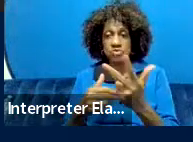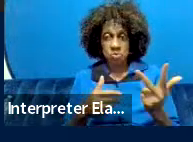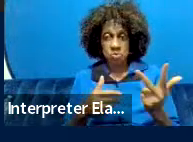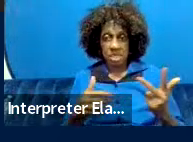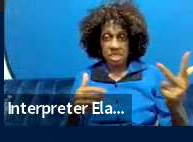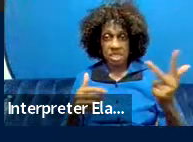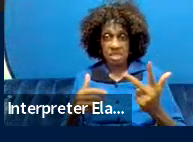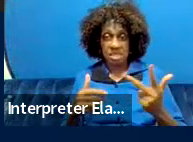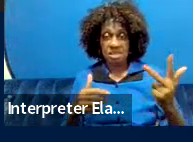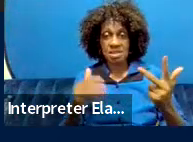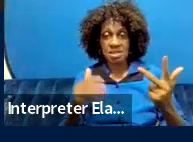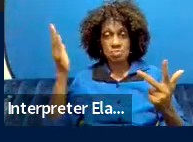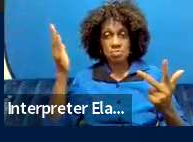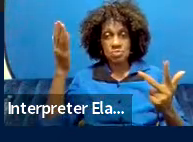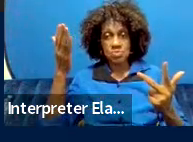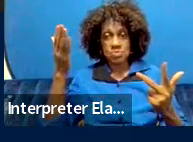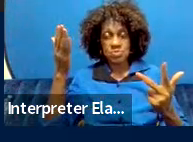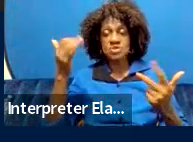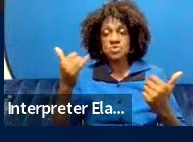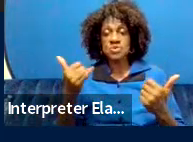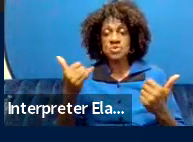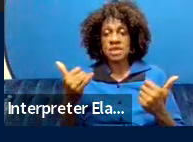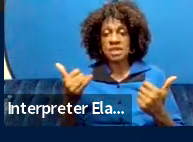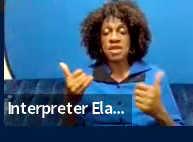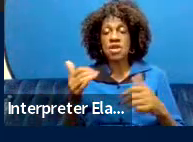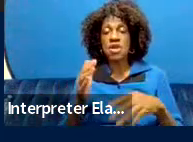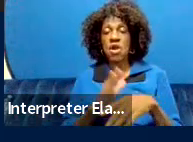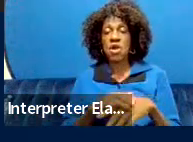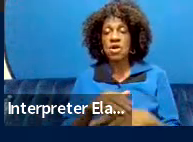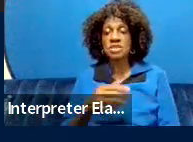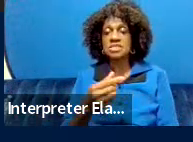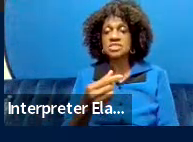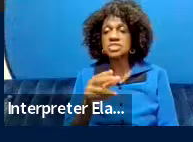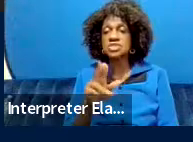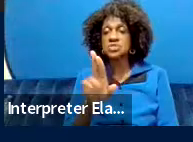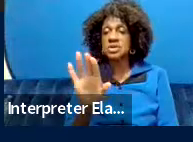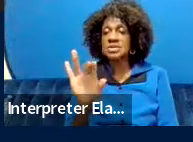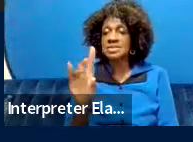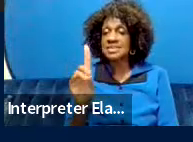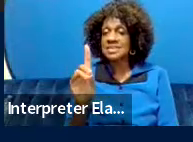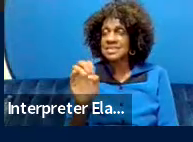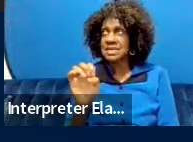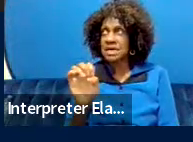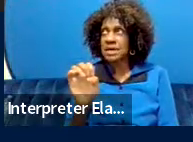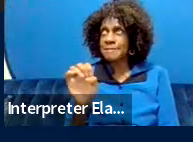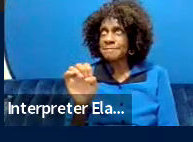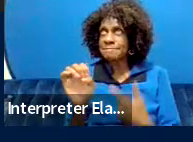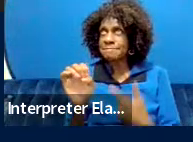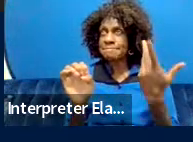people, our presenters today, are on the the